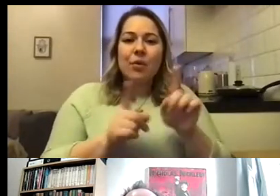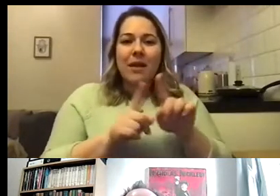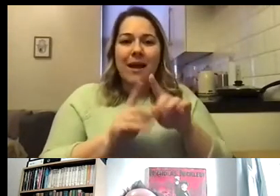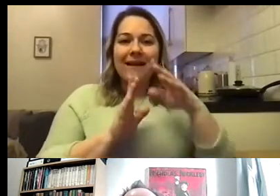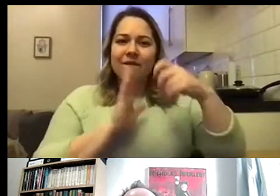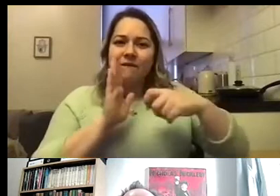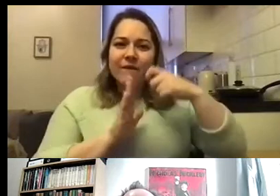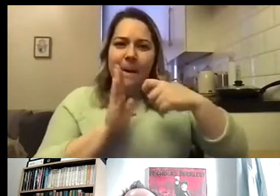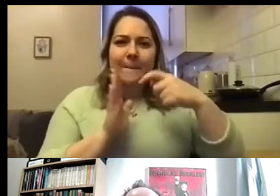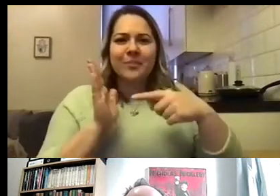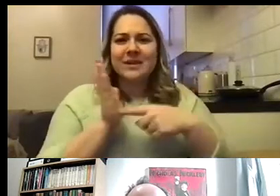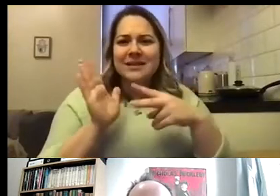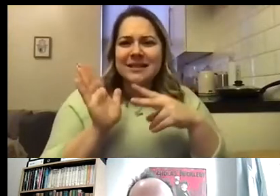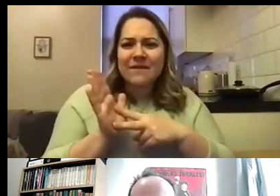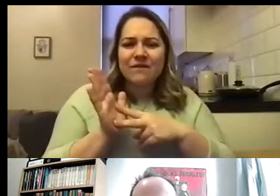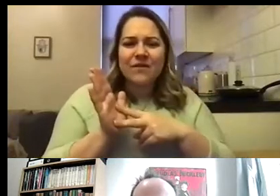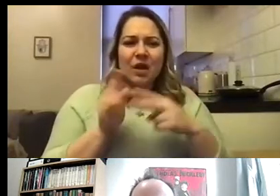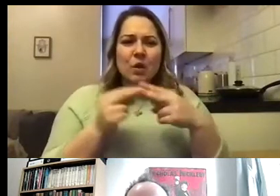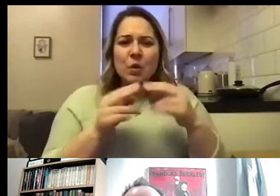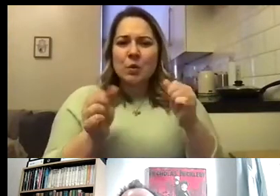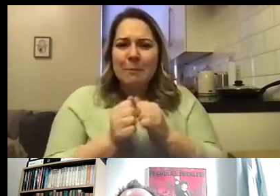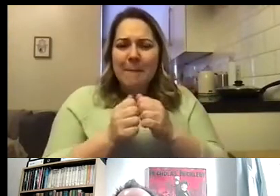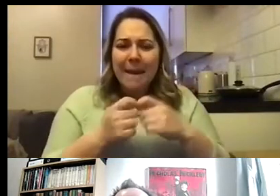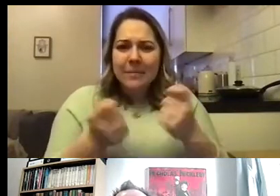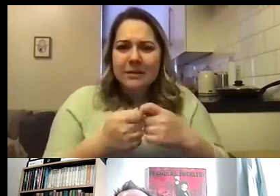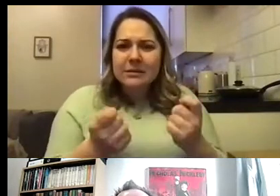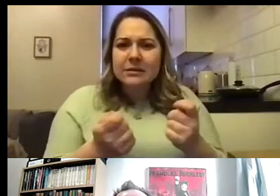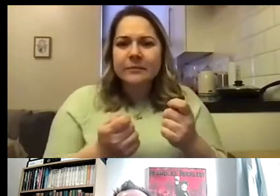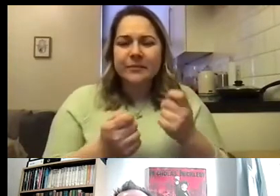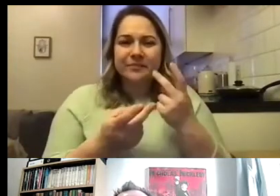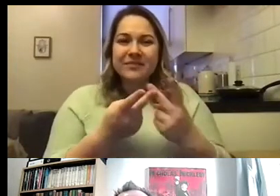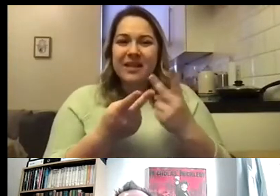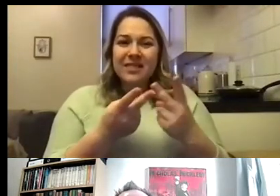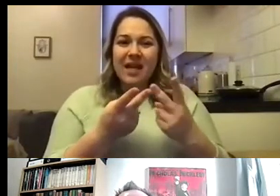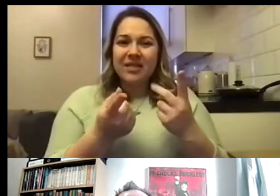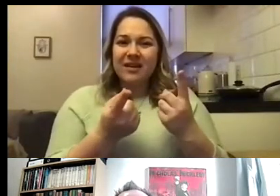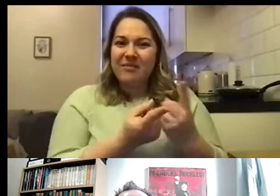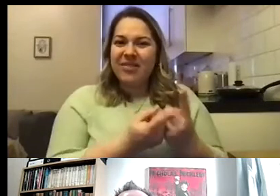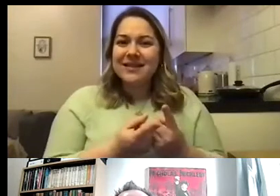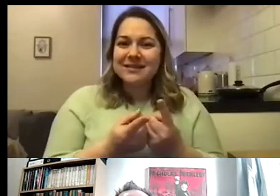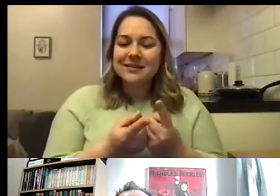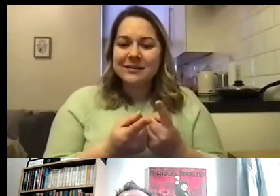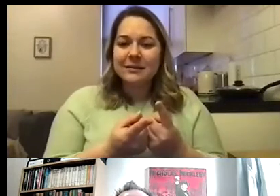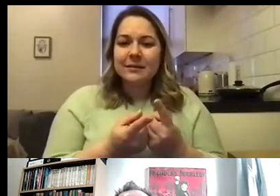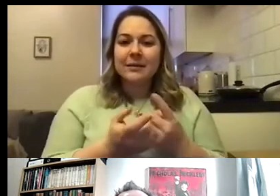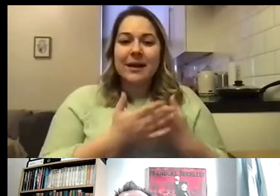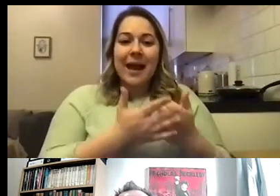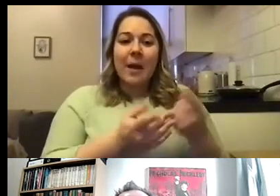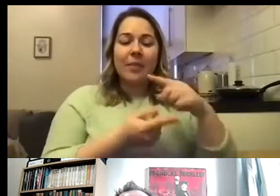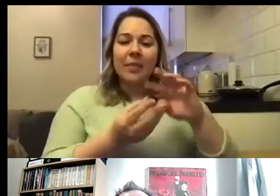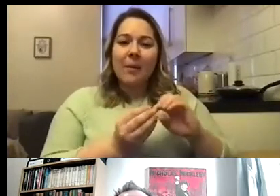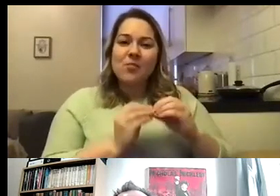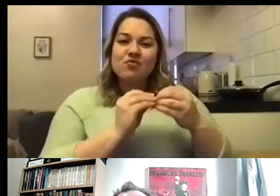and TV and newspapers and other medium, which have helped them create all these